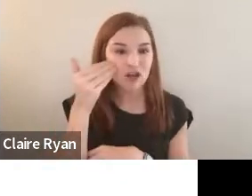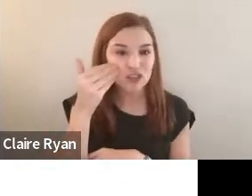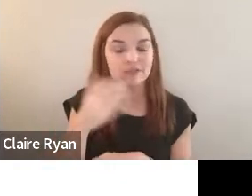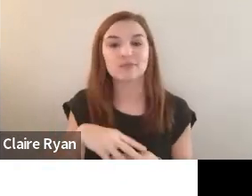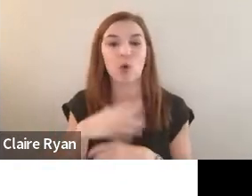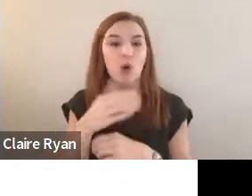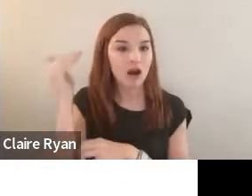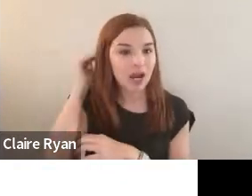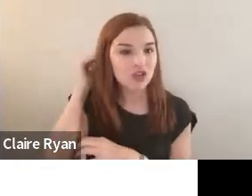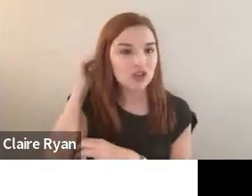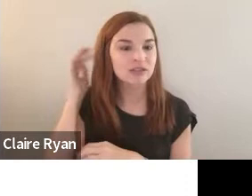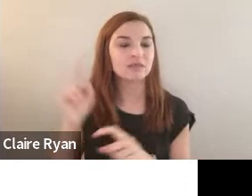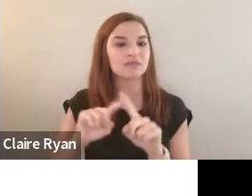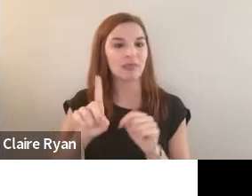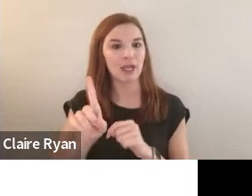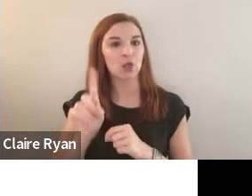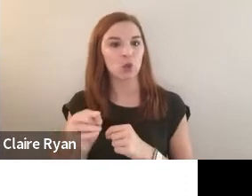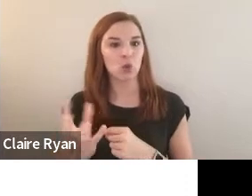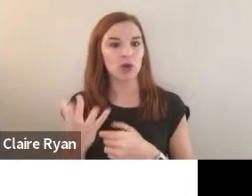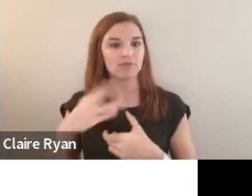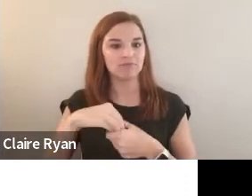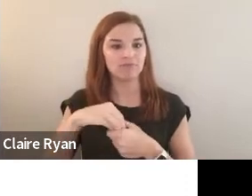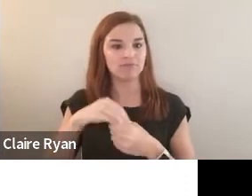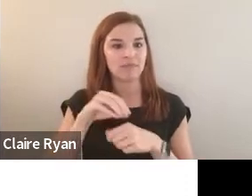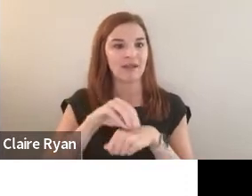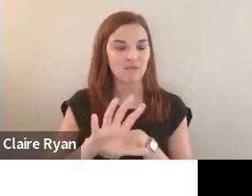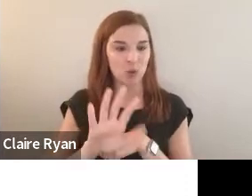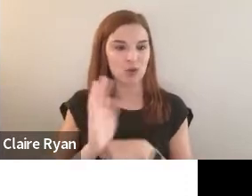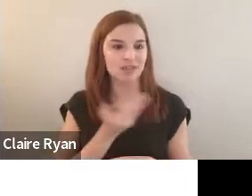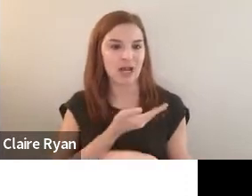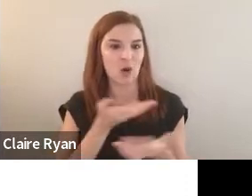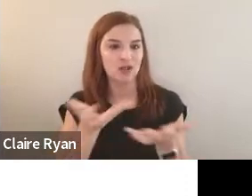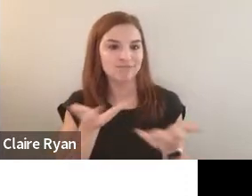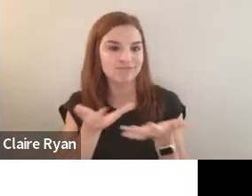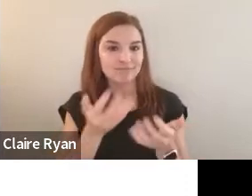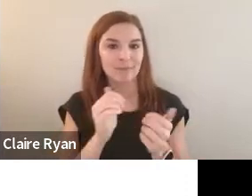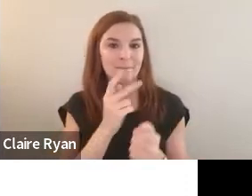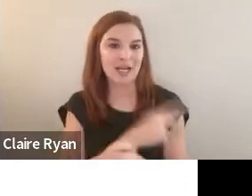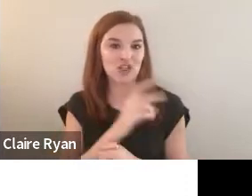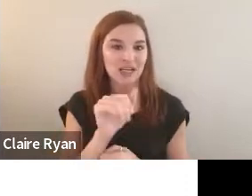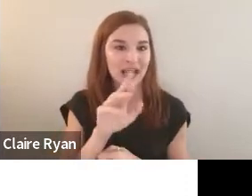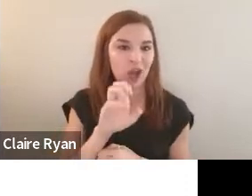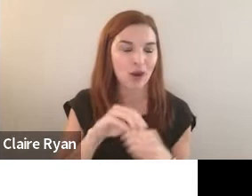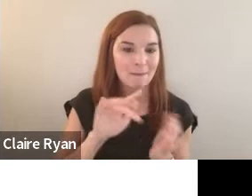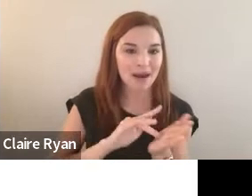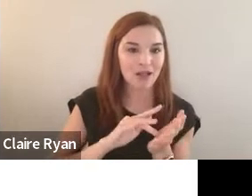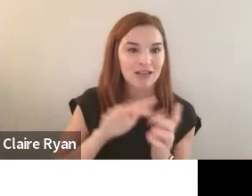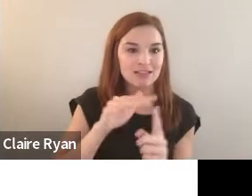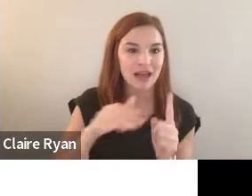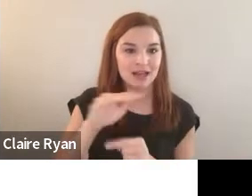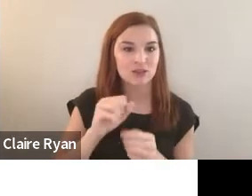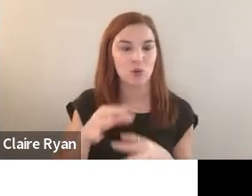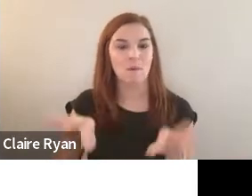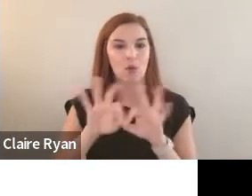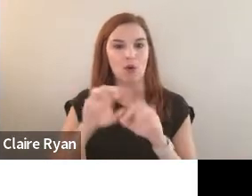deaf children. And those assumptions can be conscious or unconscious, but they definitely influence the